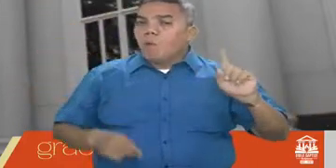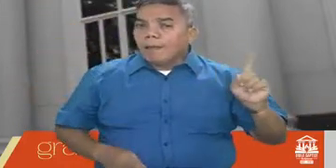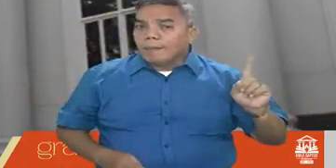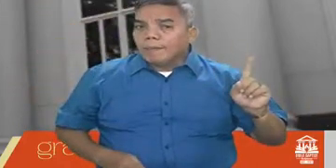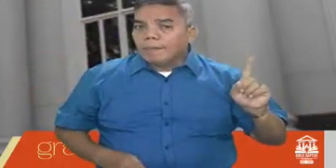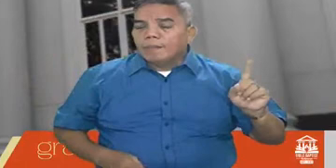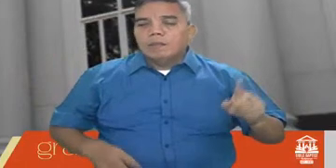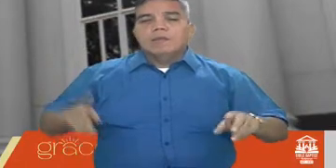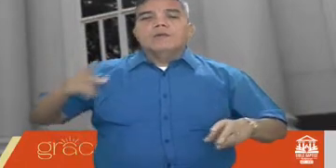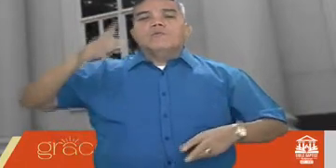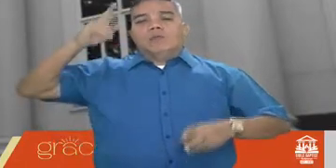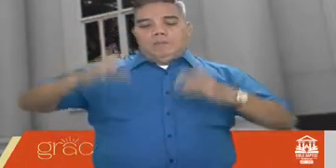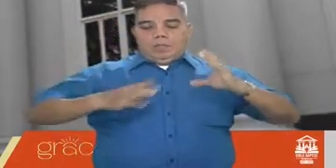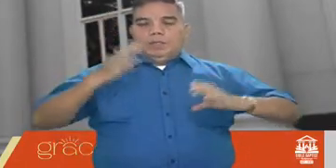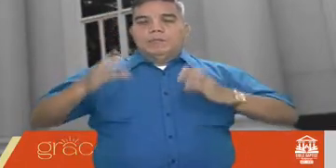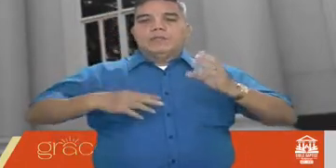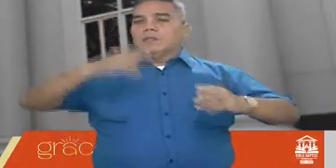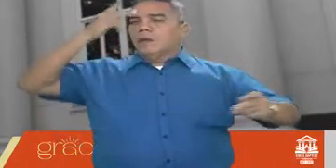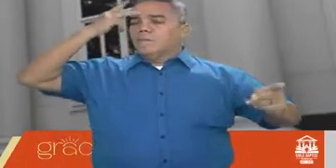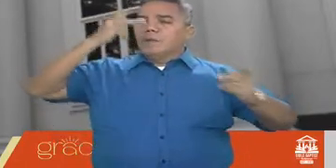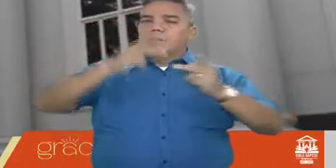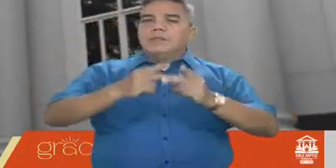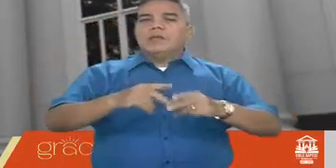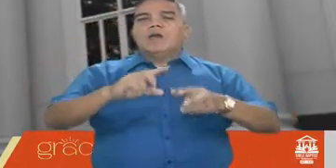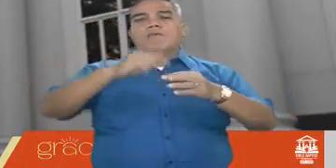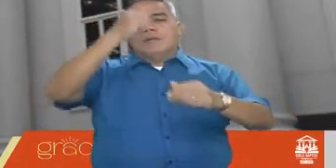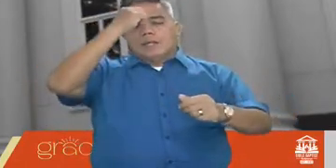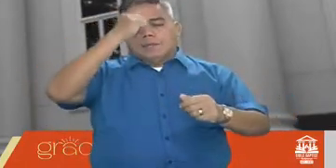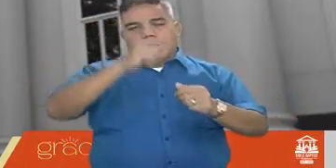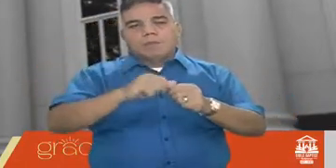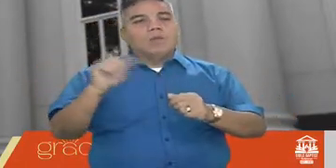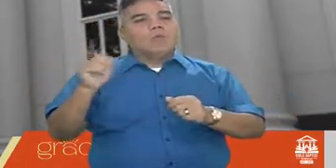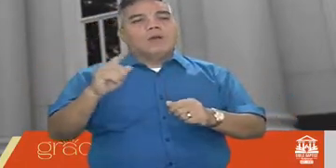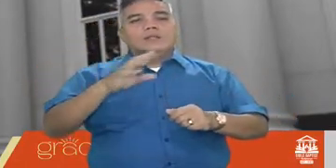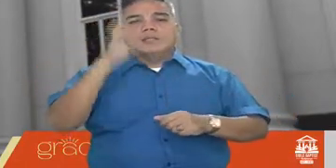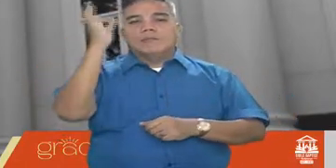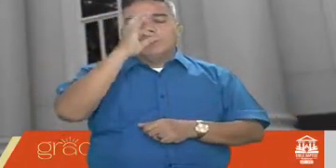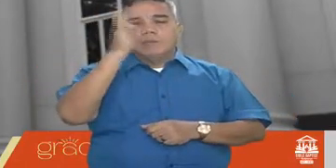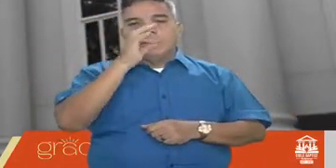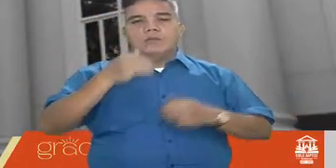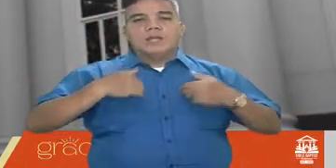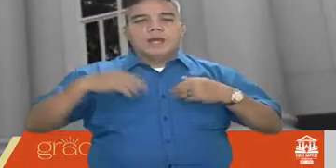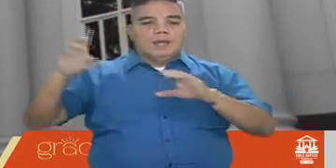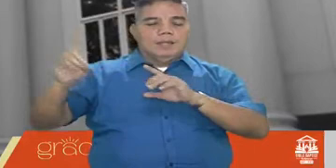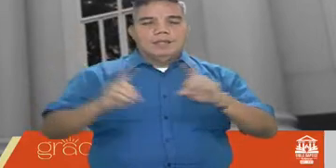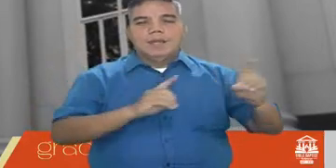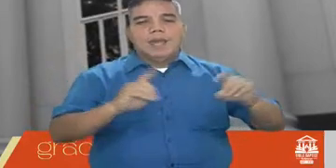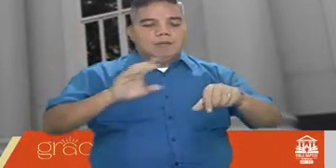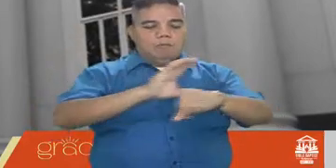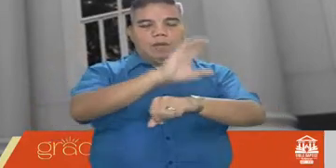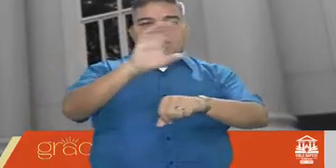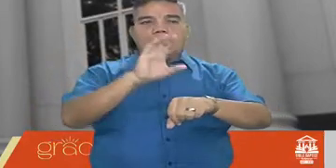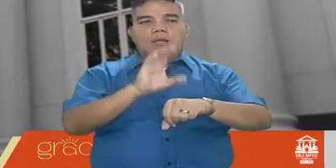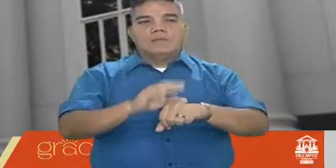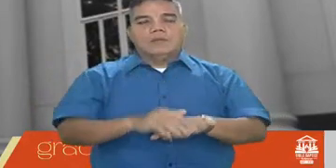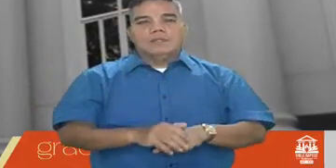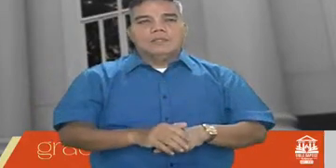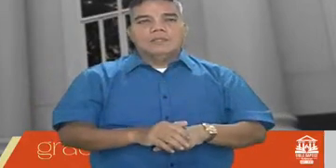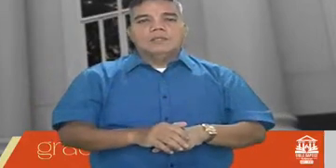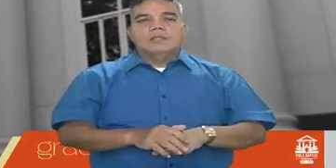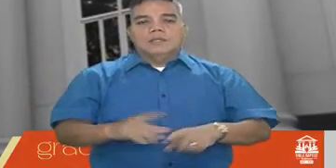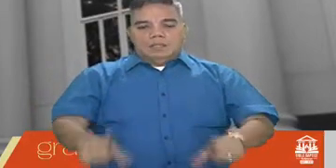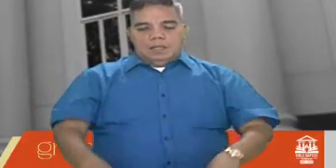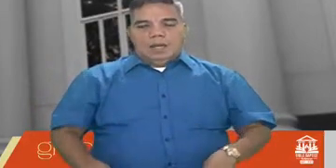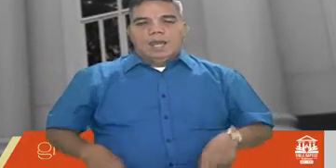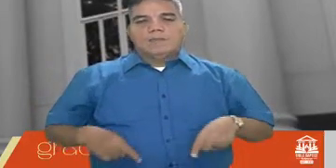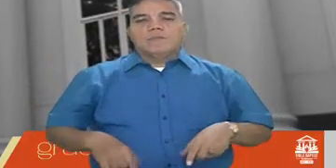what? We will be celebrating for the purpose of remembering what these Filipinos had done for our countries. The